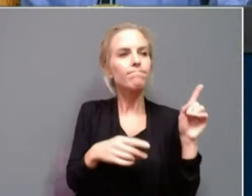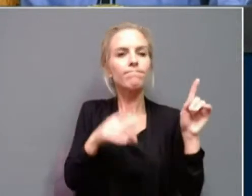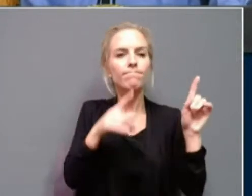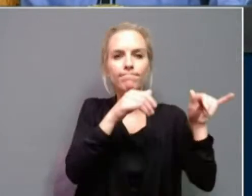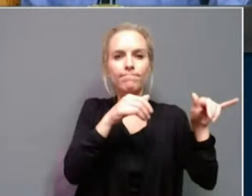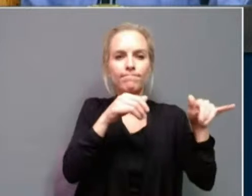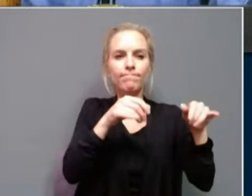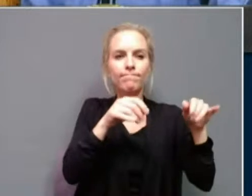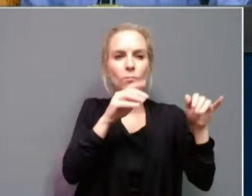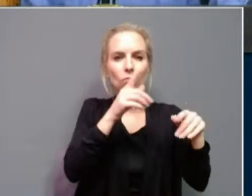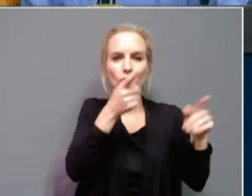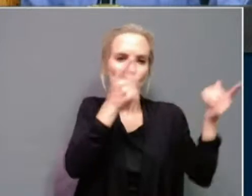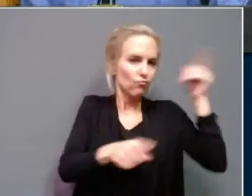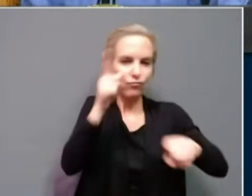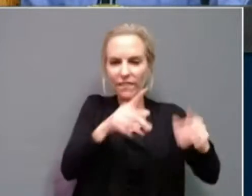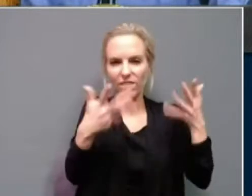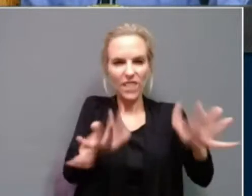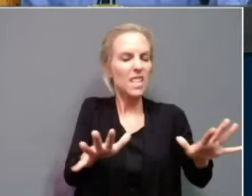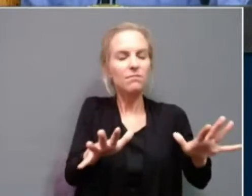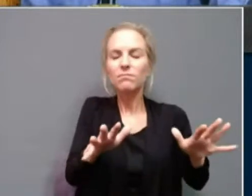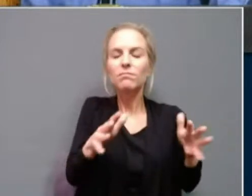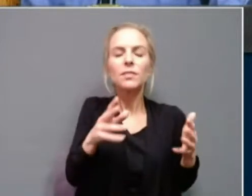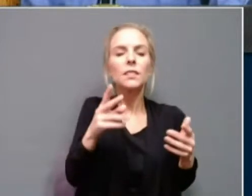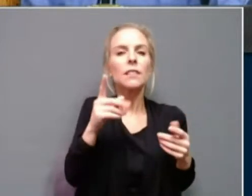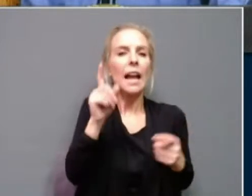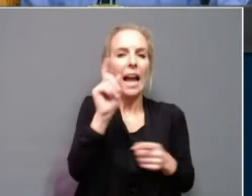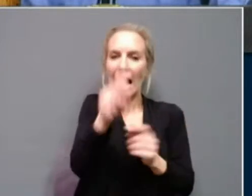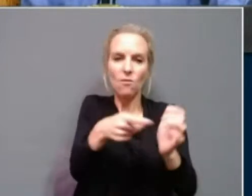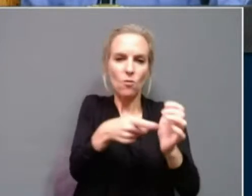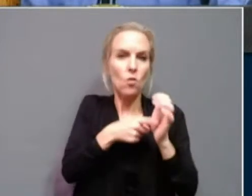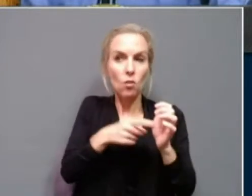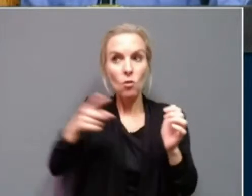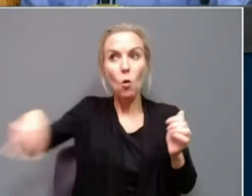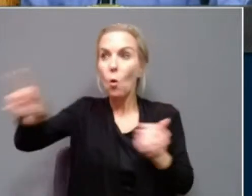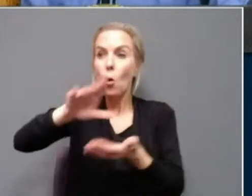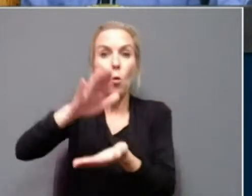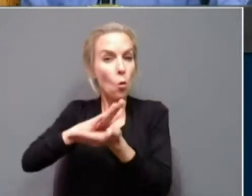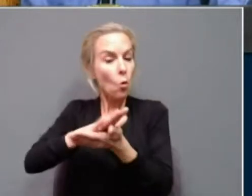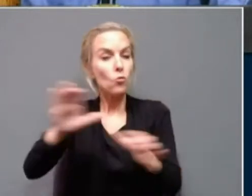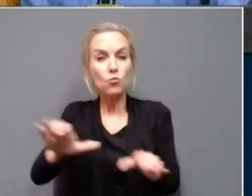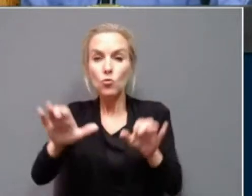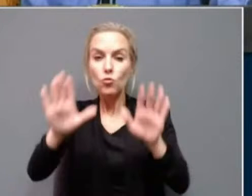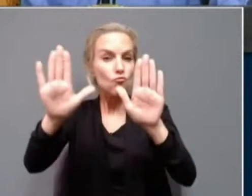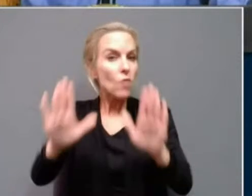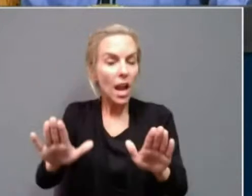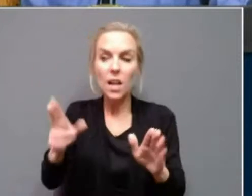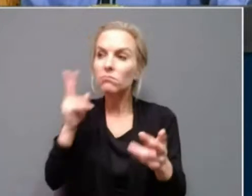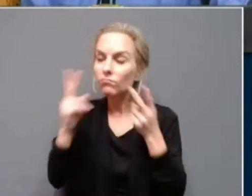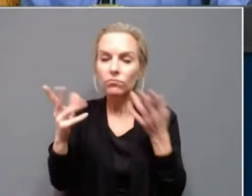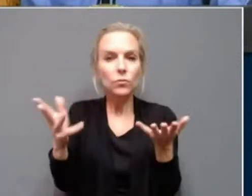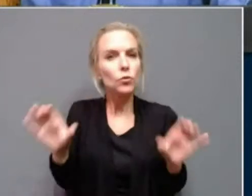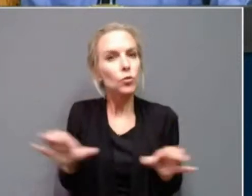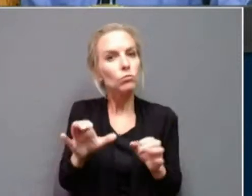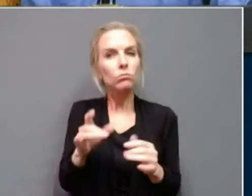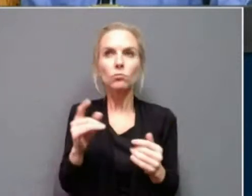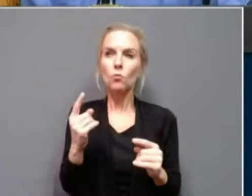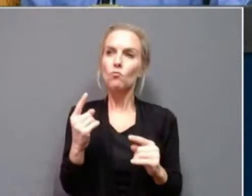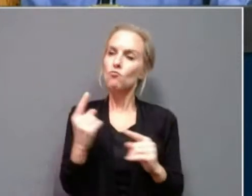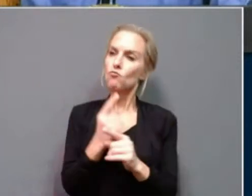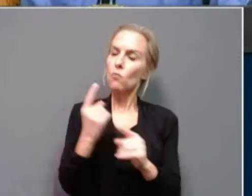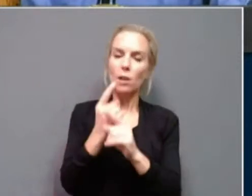it. We saw the schools that are doing it. They're doing great. Kids are doing great. It's almost a normal year except for a piece of